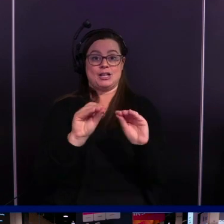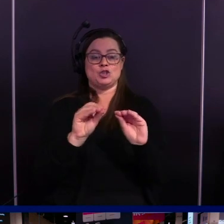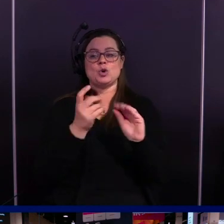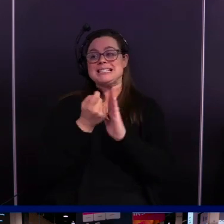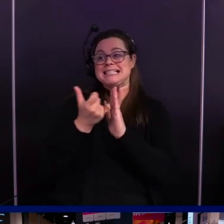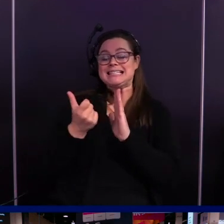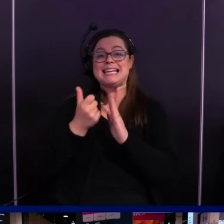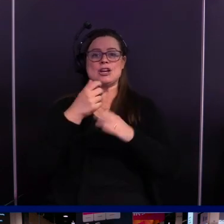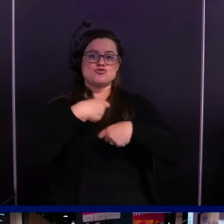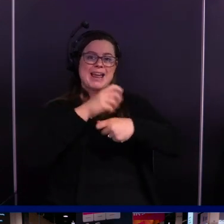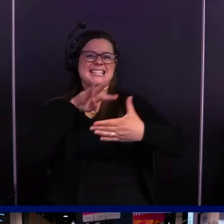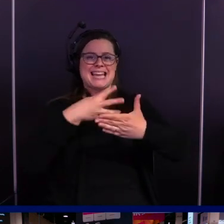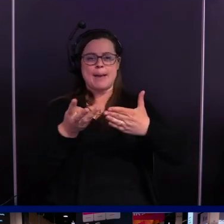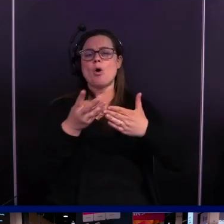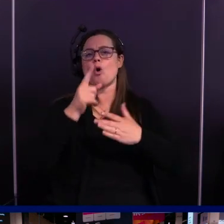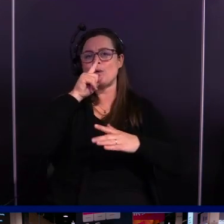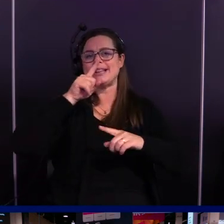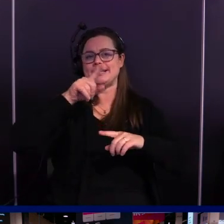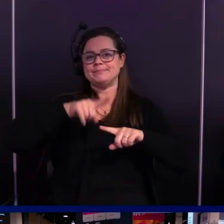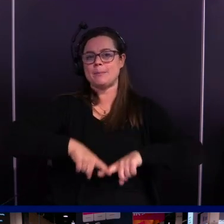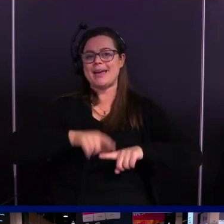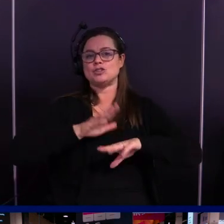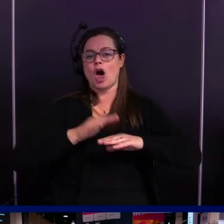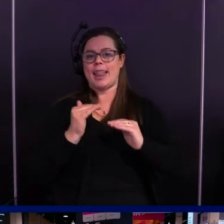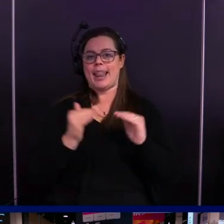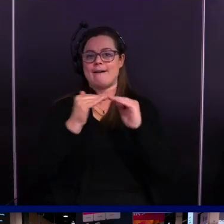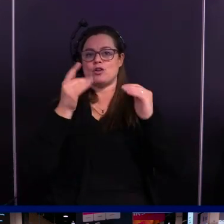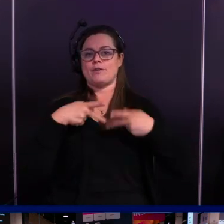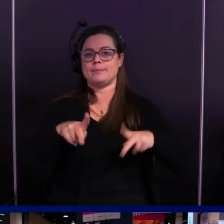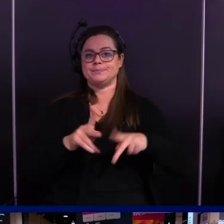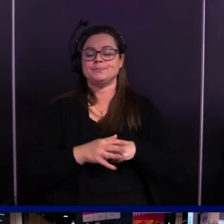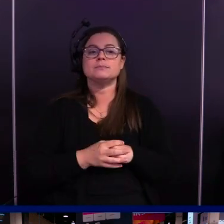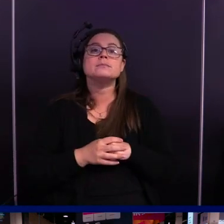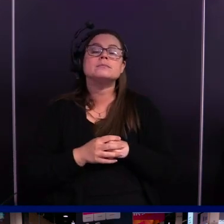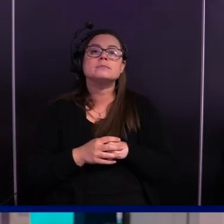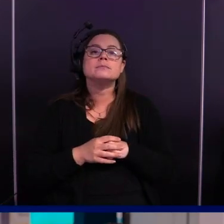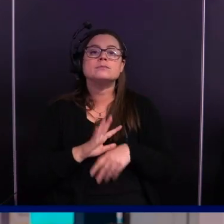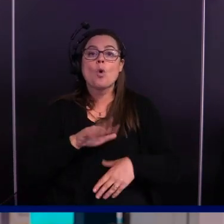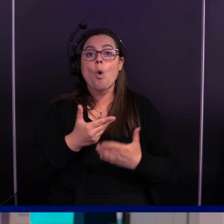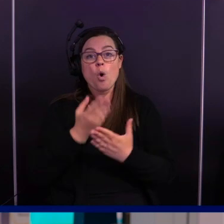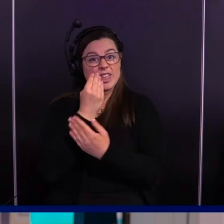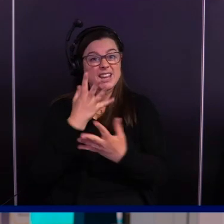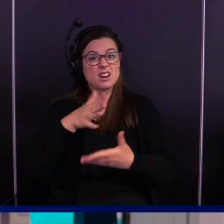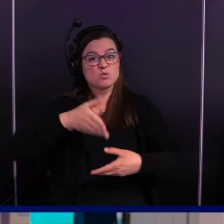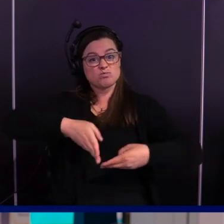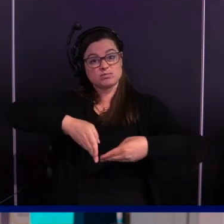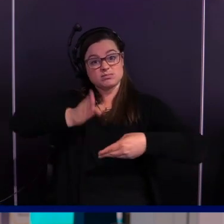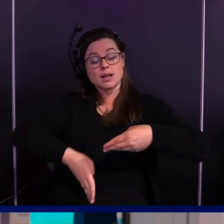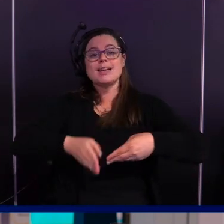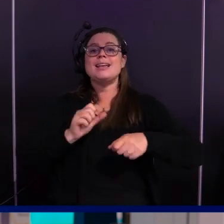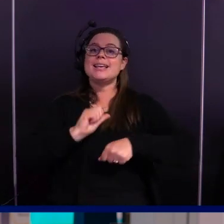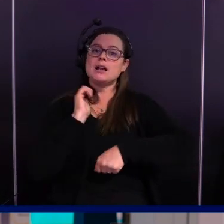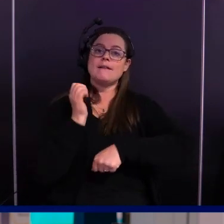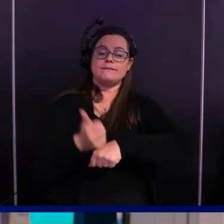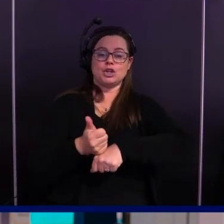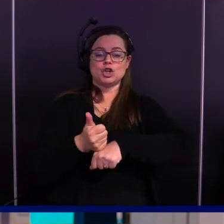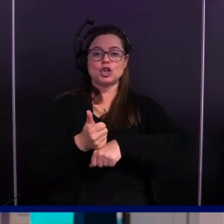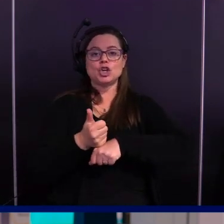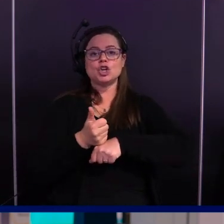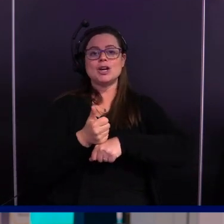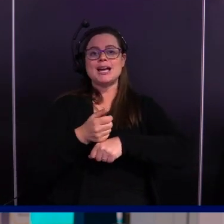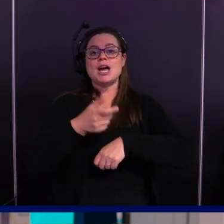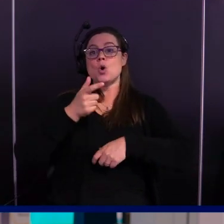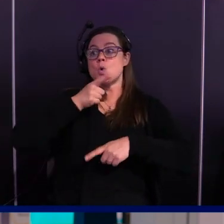and all. This is the, once the whole data is done, right, you can also configure some of the